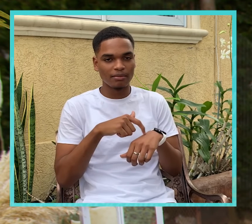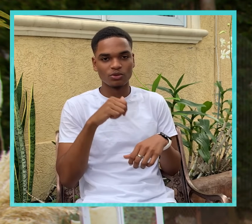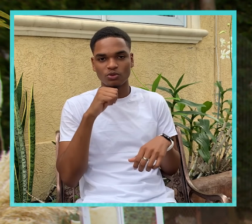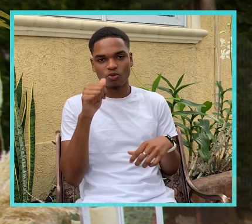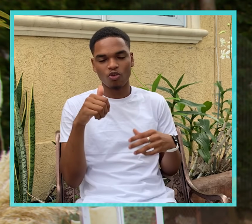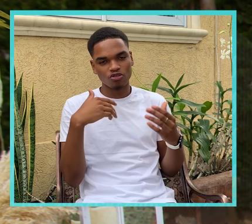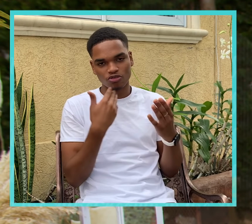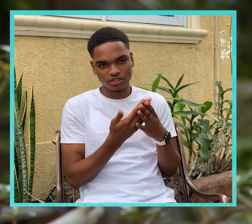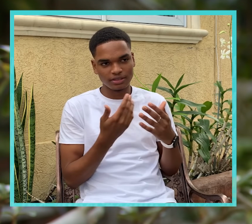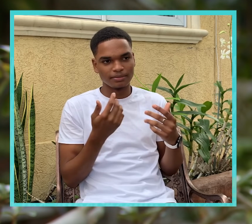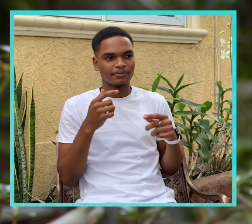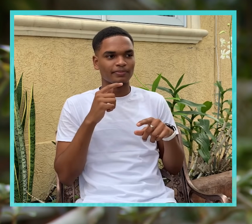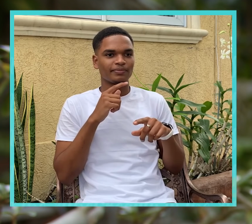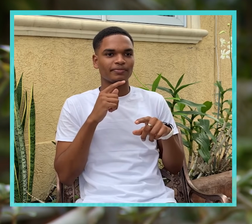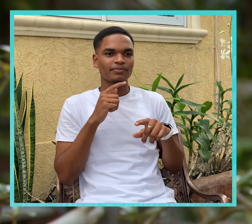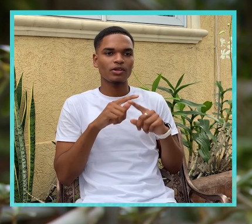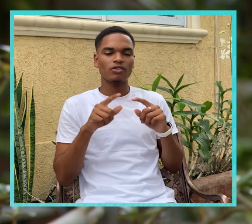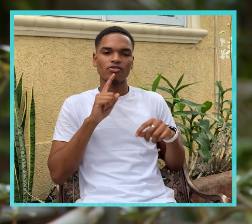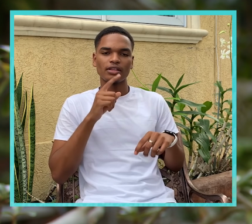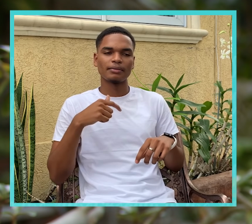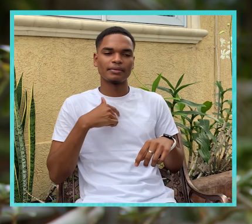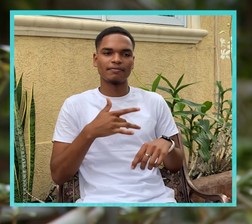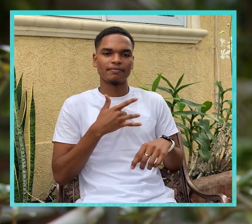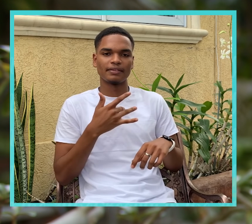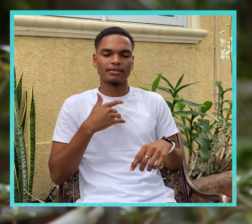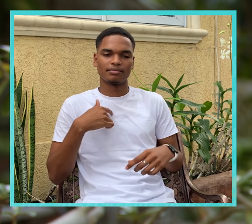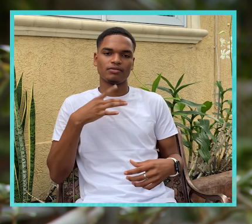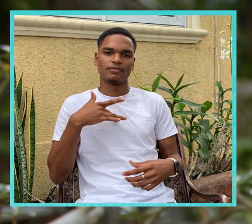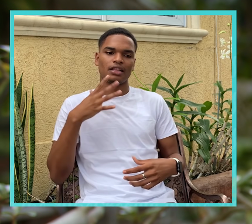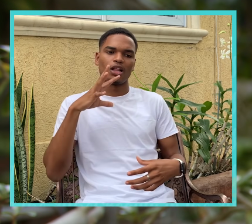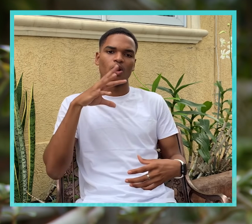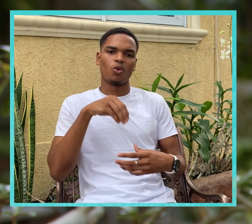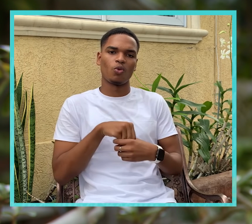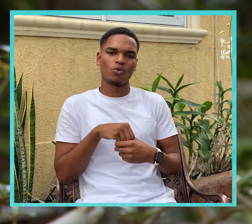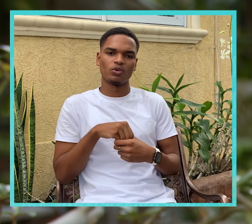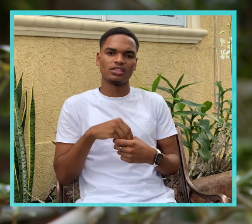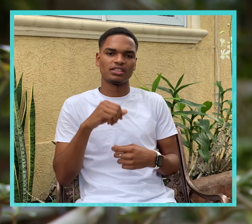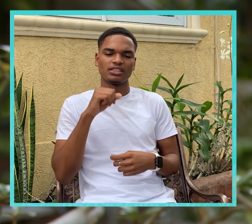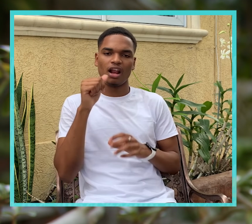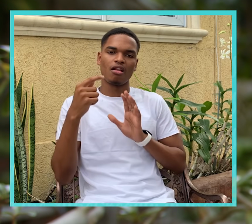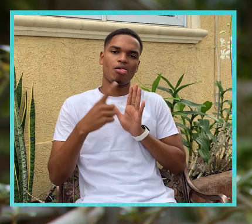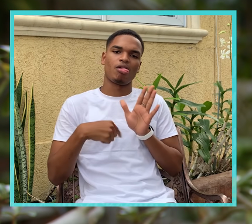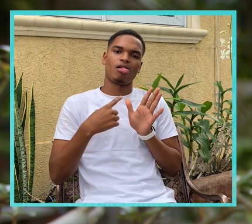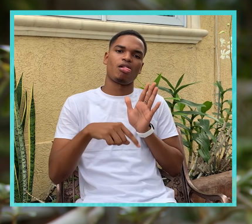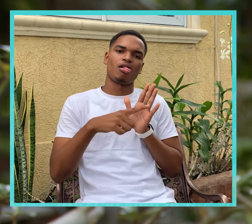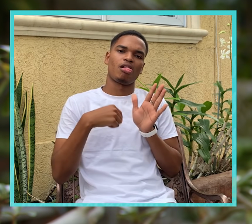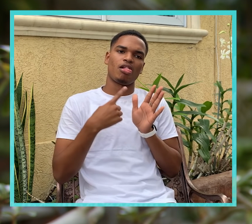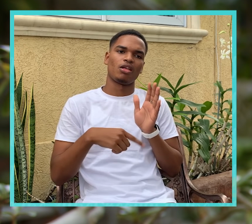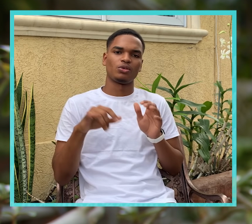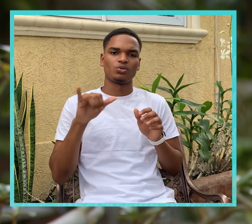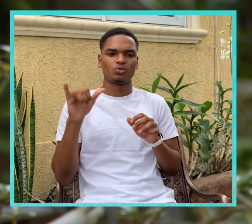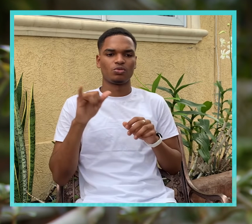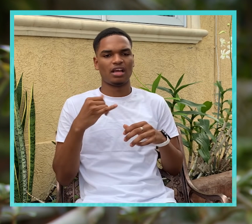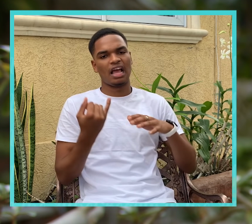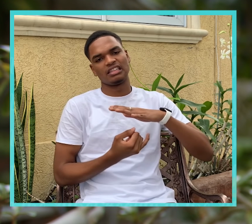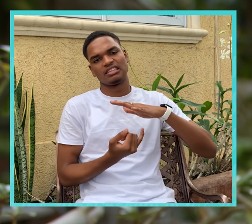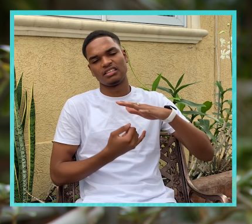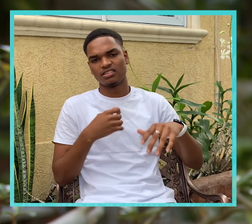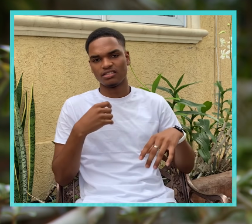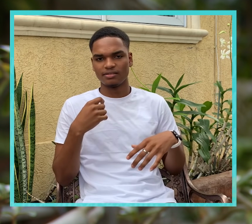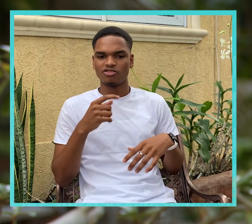it's that feeling of being included and not ostracized and isolated. You're now a